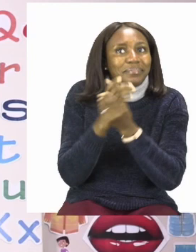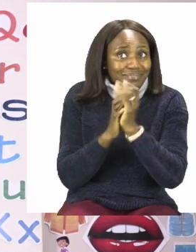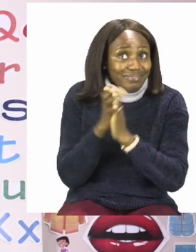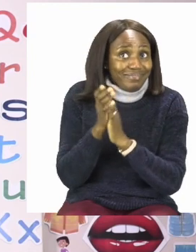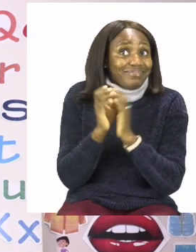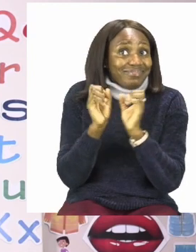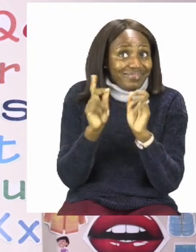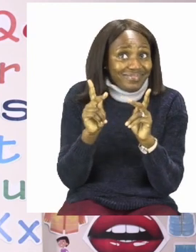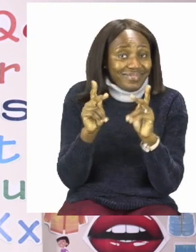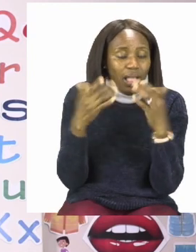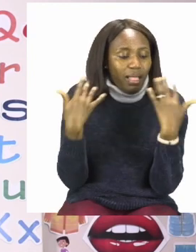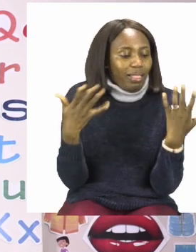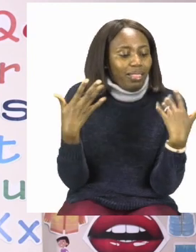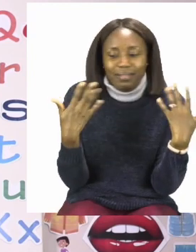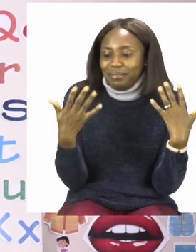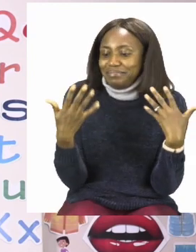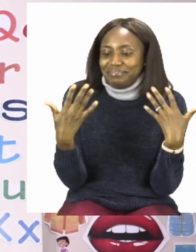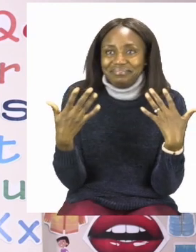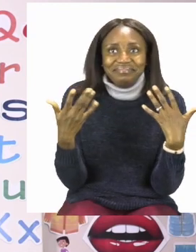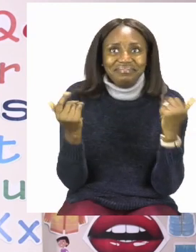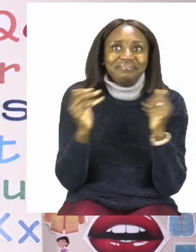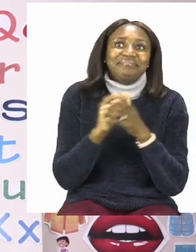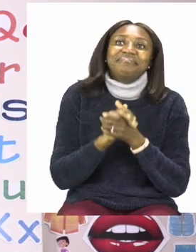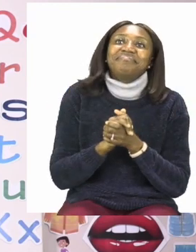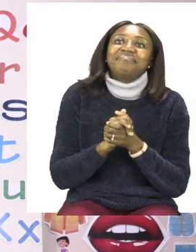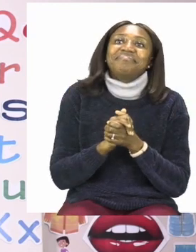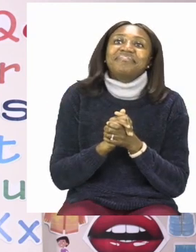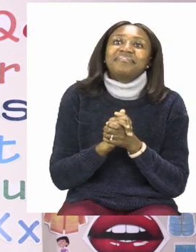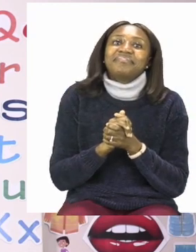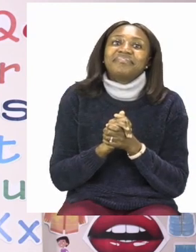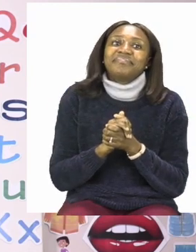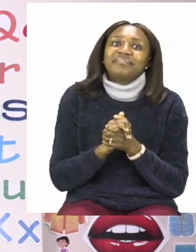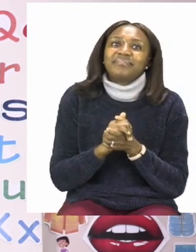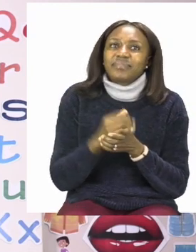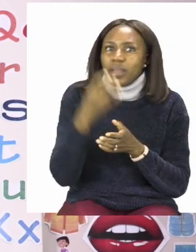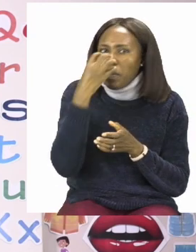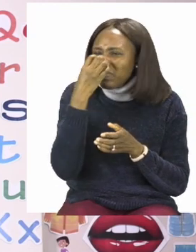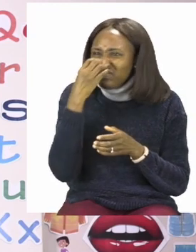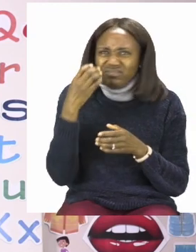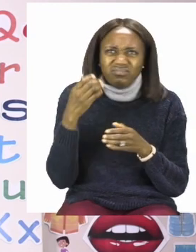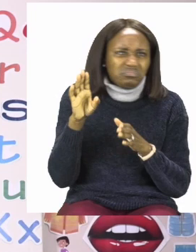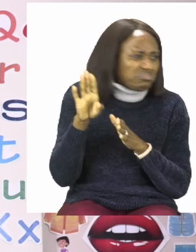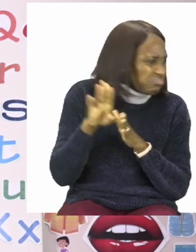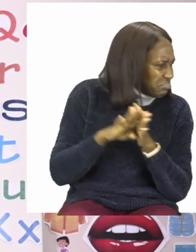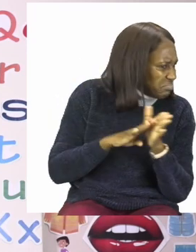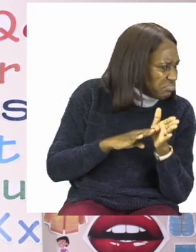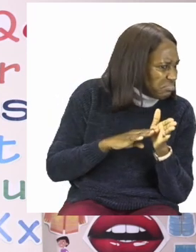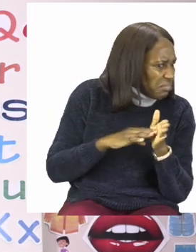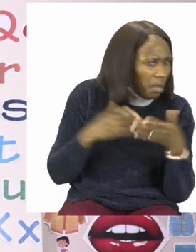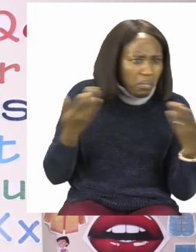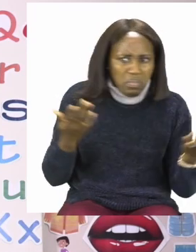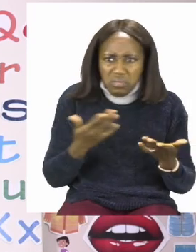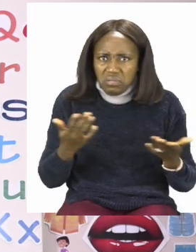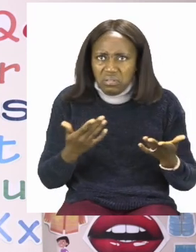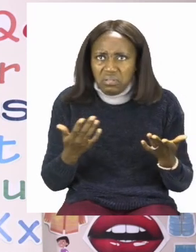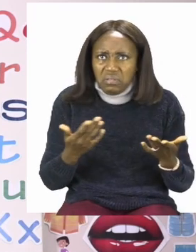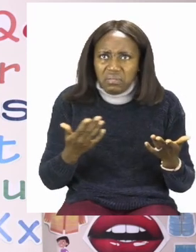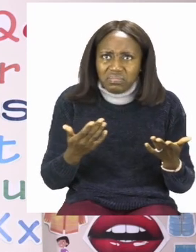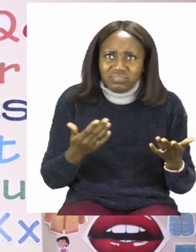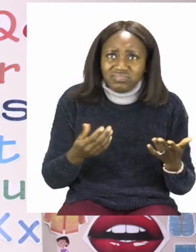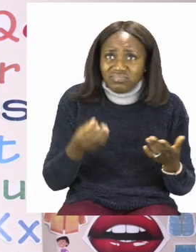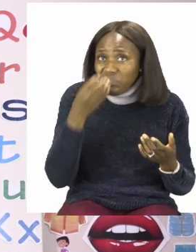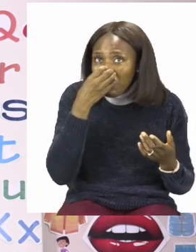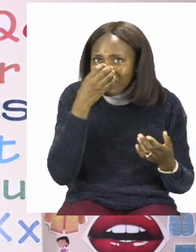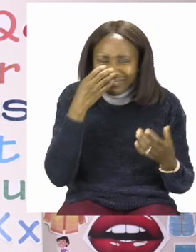Make sure your hands are dry before you touch anything else. Zoshi said he was going to come and say goodbye, but I haven't seen him the whole